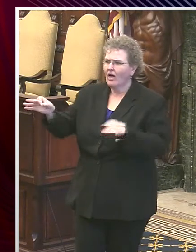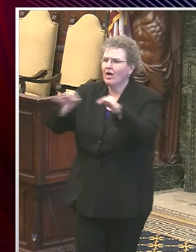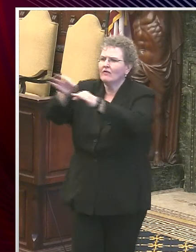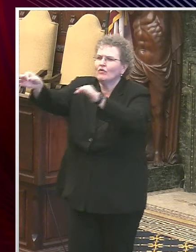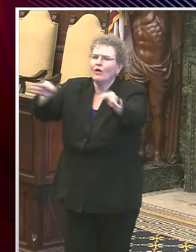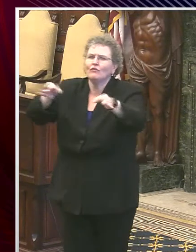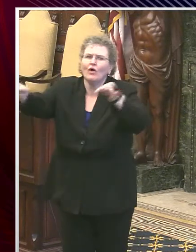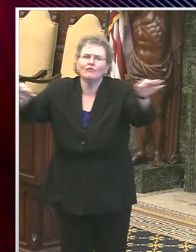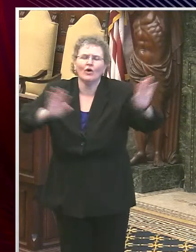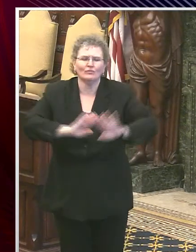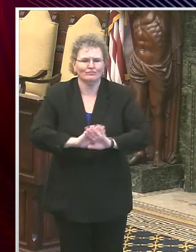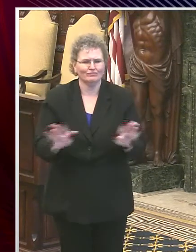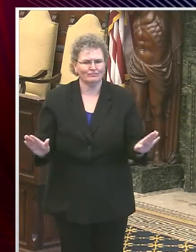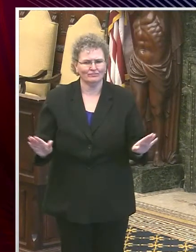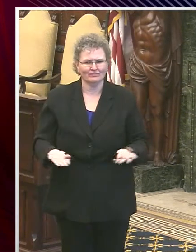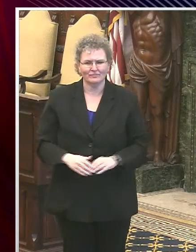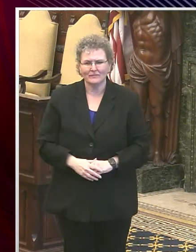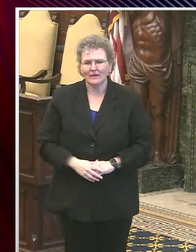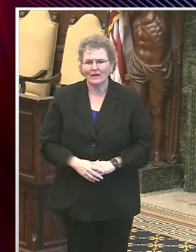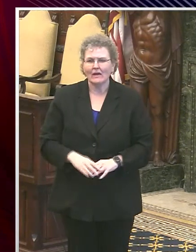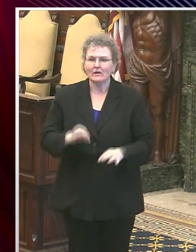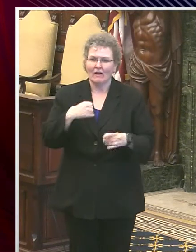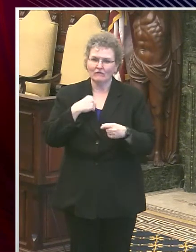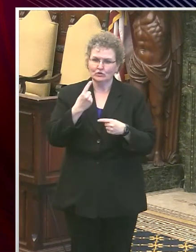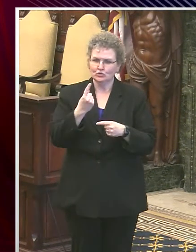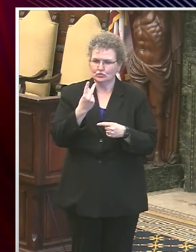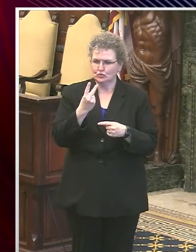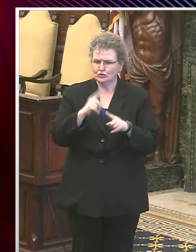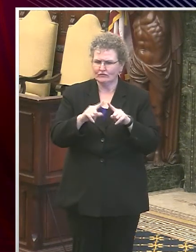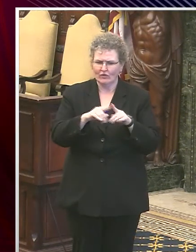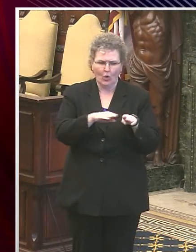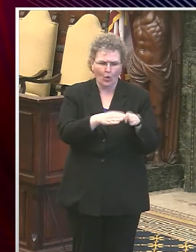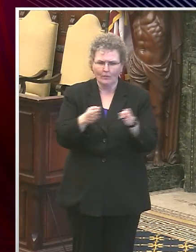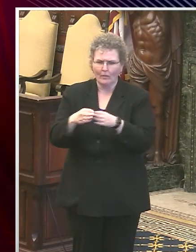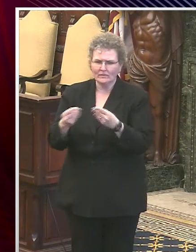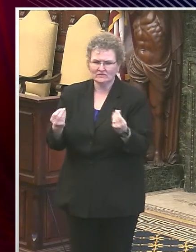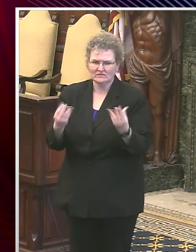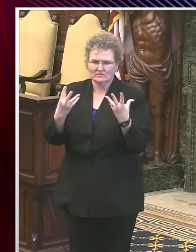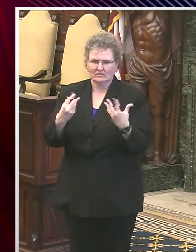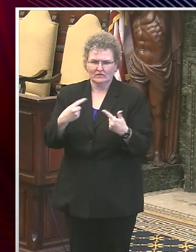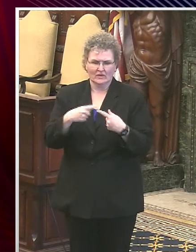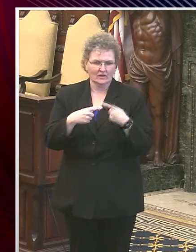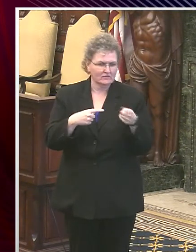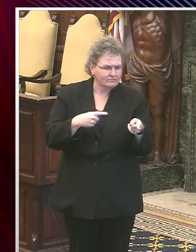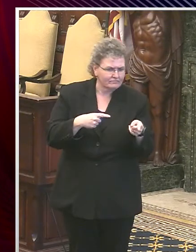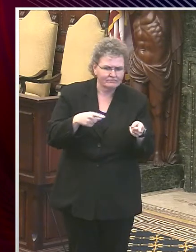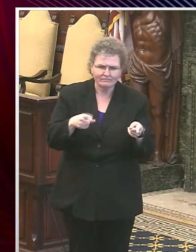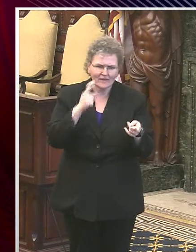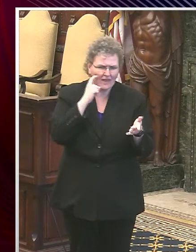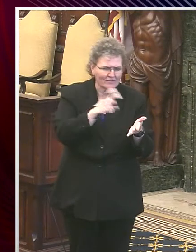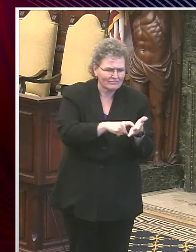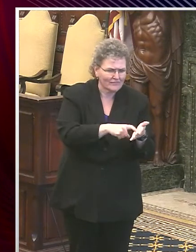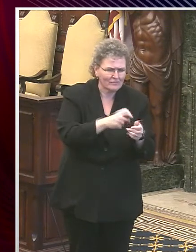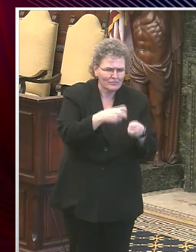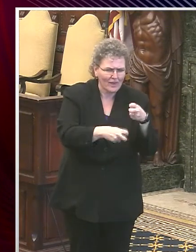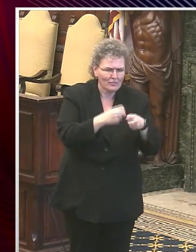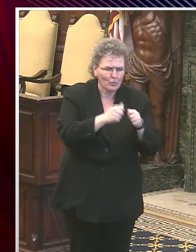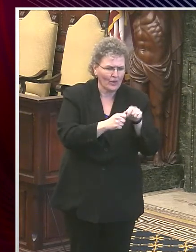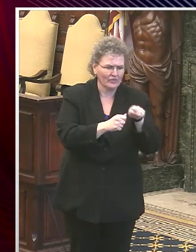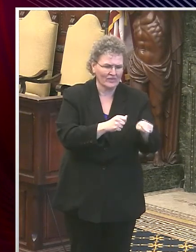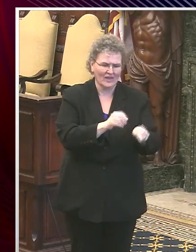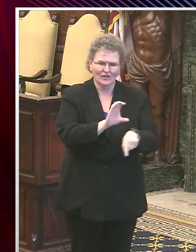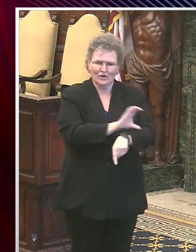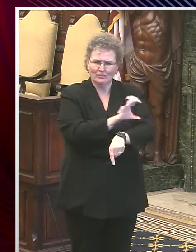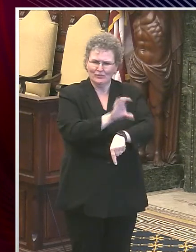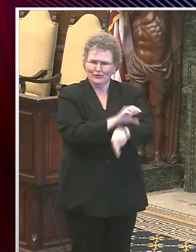that's exactly the reason why we've done 2 soft openings, one yesterday, one today, to identify these glitches. But the bottom line is you're either going to be an